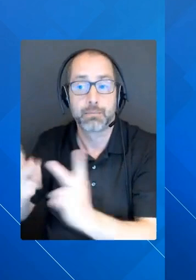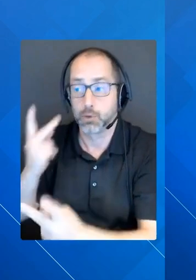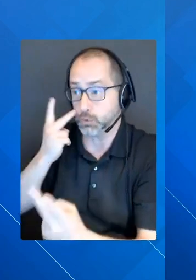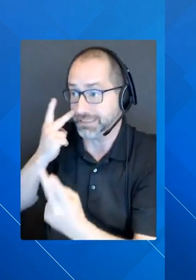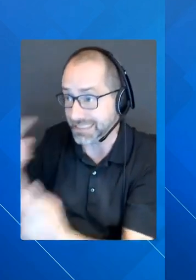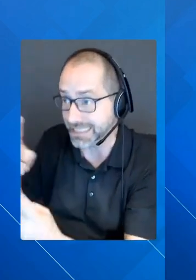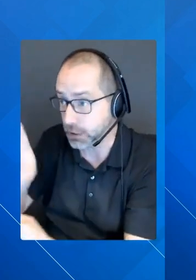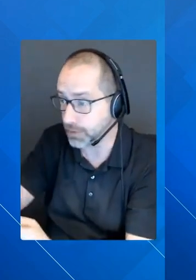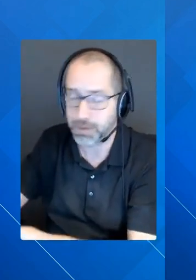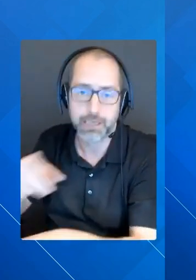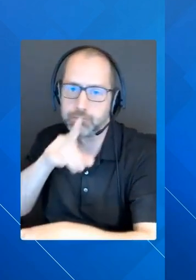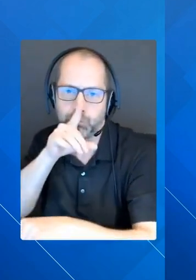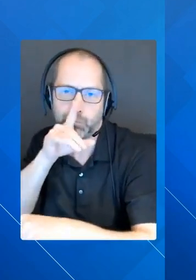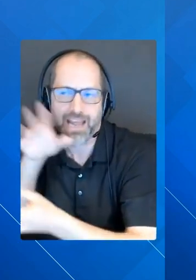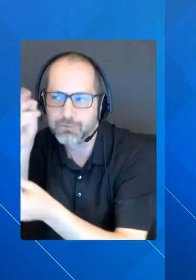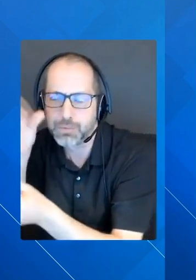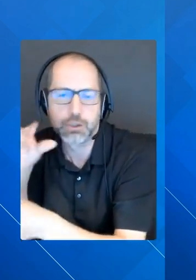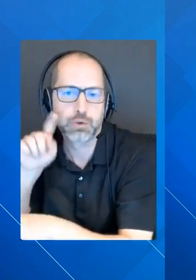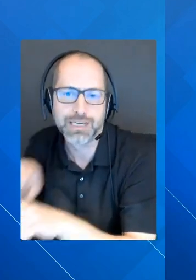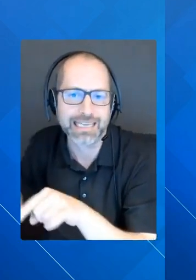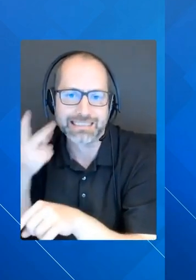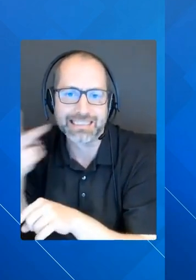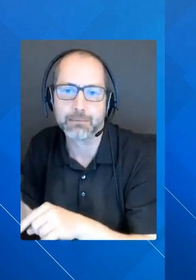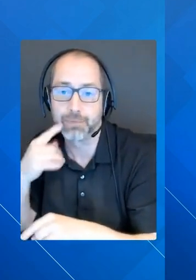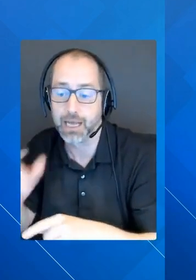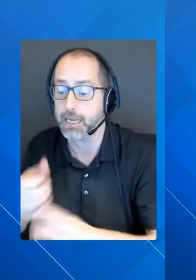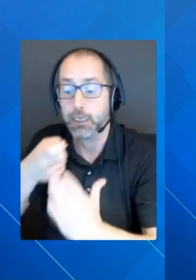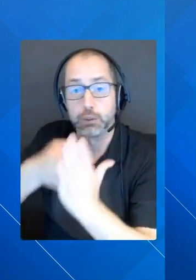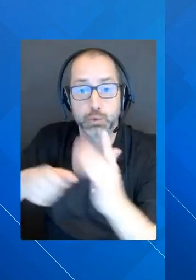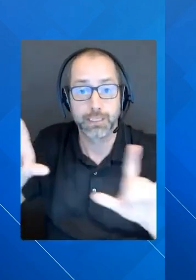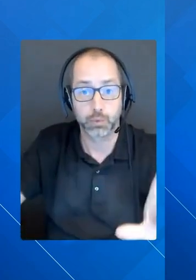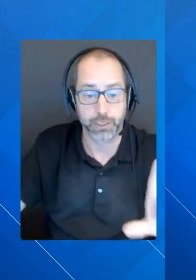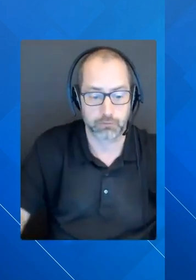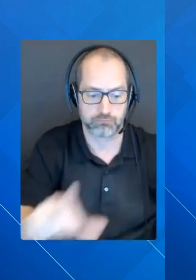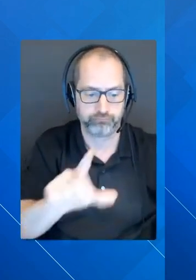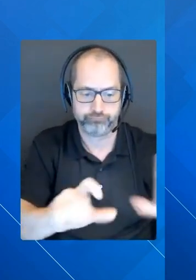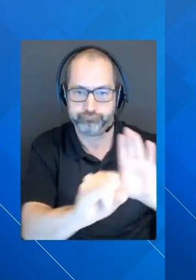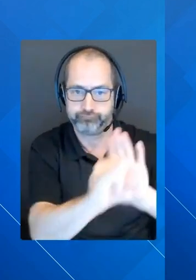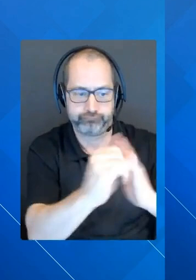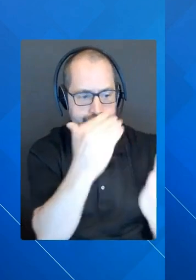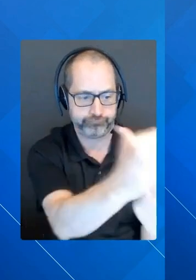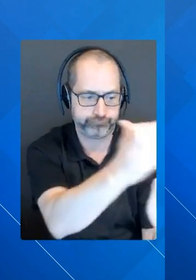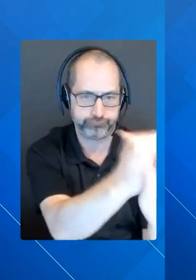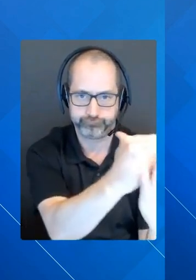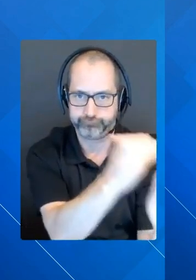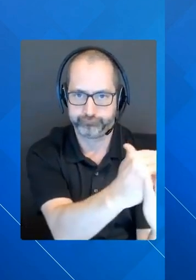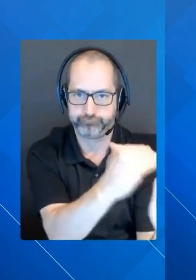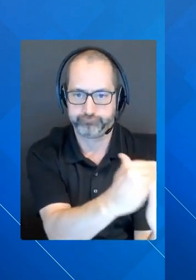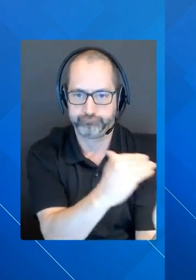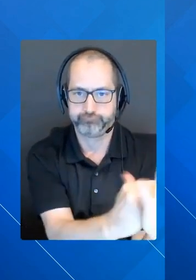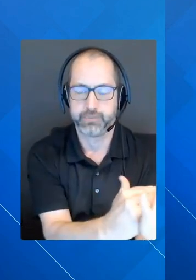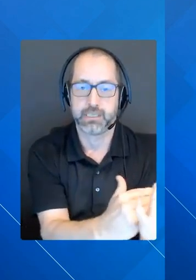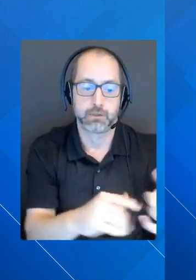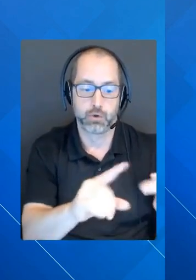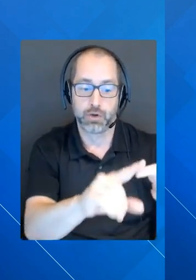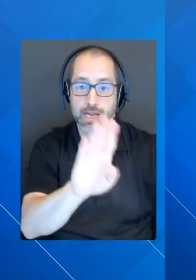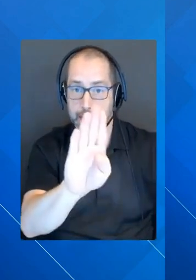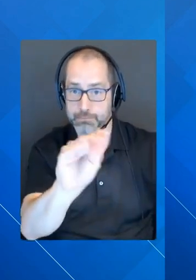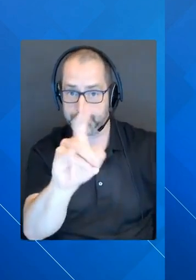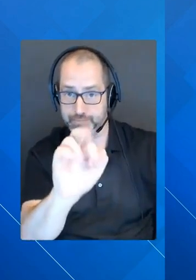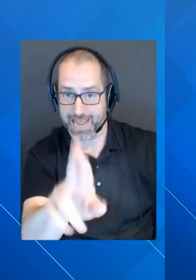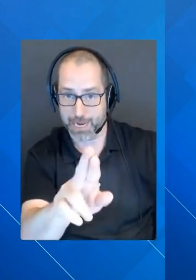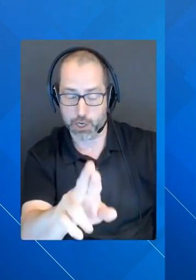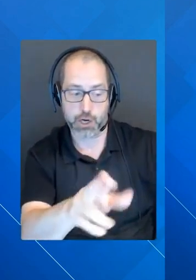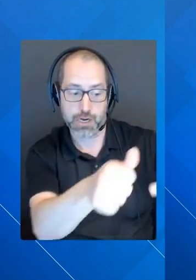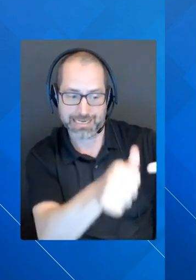especially useful for helping screen reader users quickly get around to different parts of the site. Here you can see there's a banner landmark with a